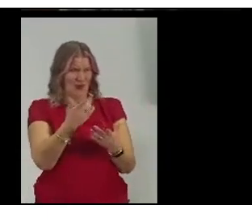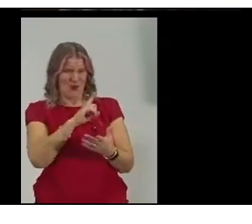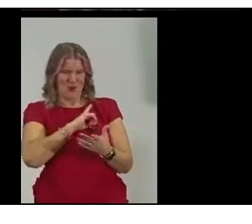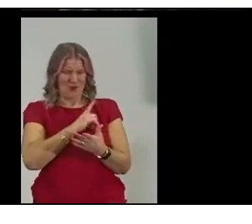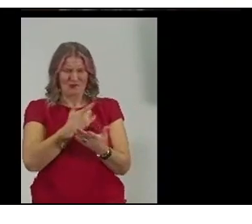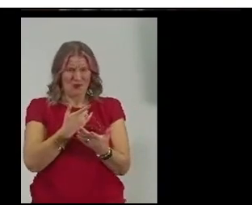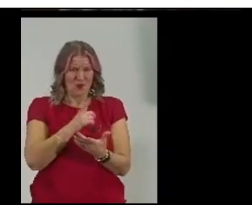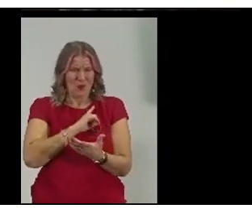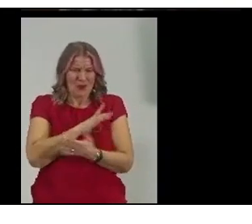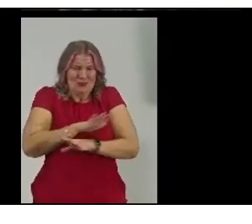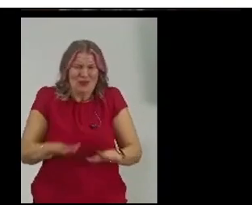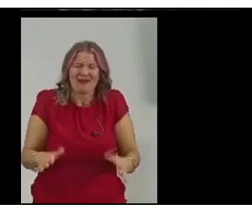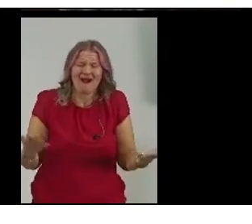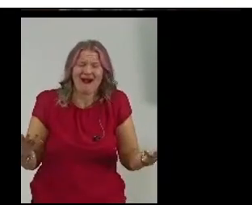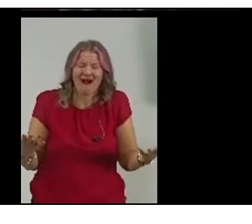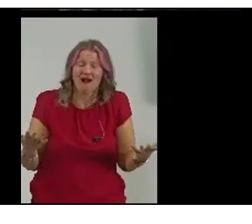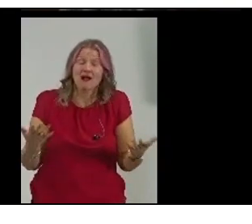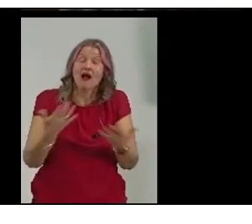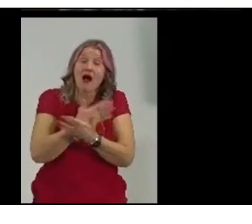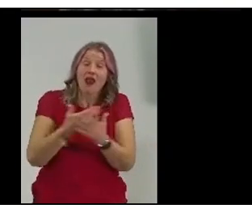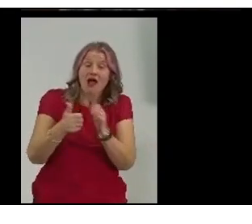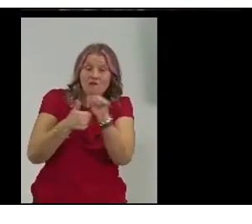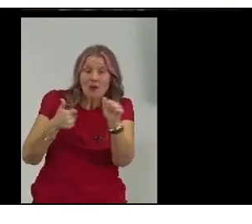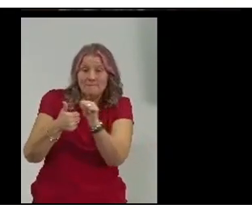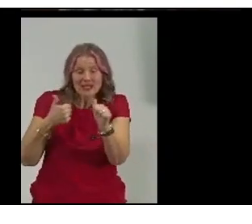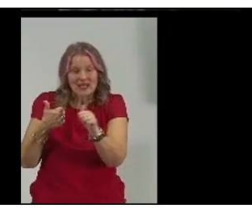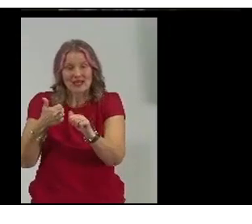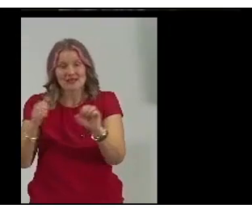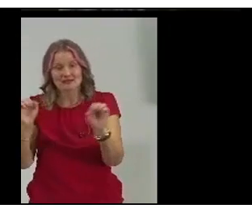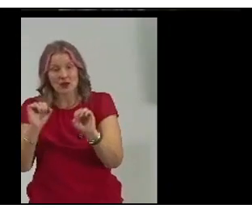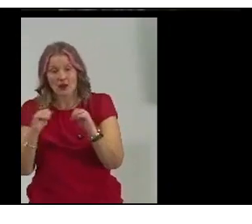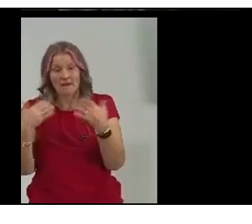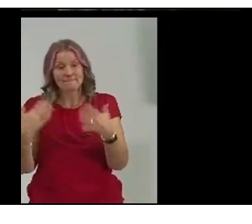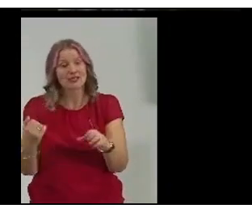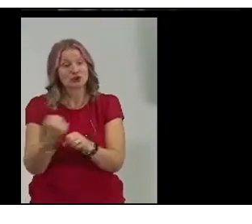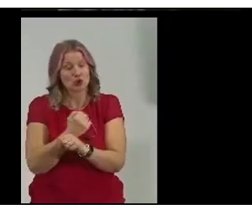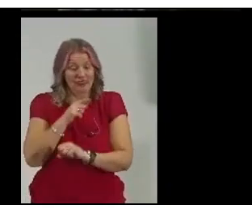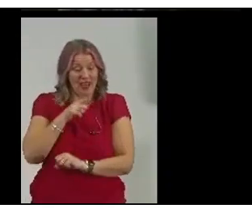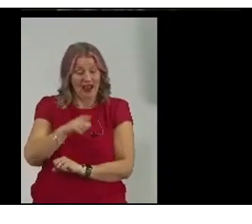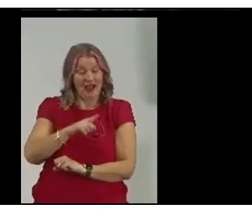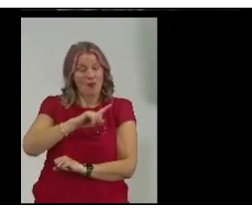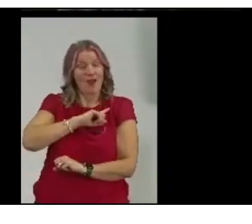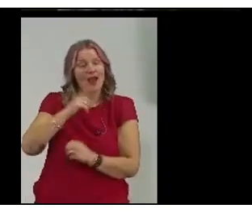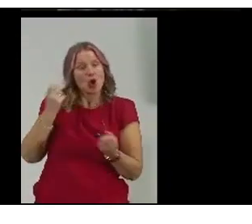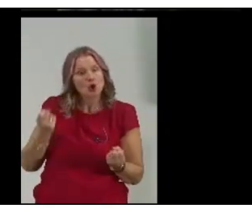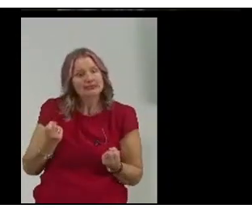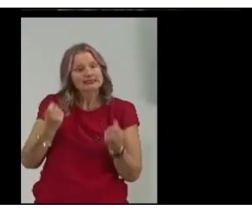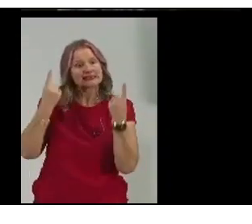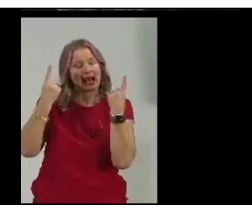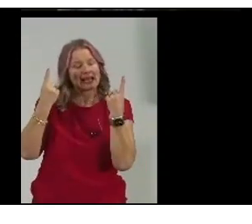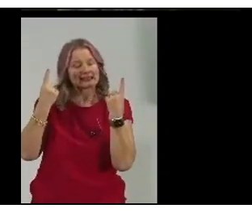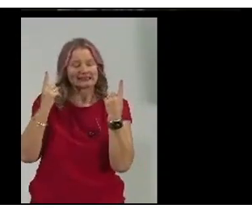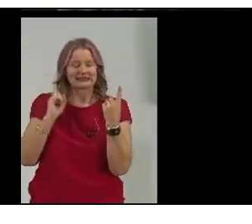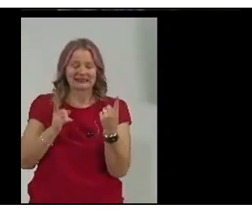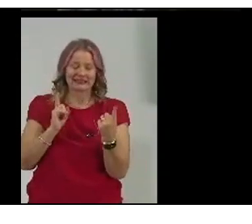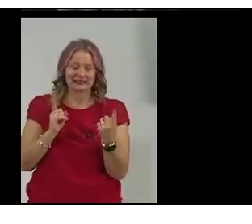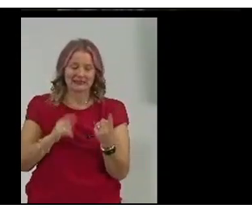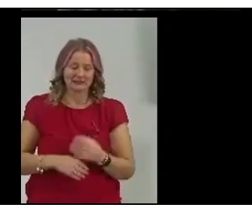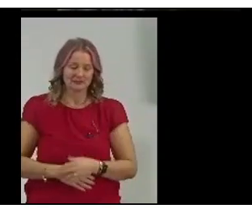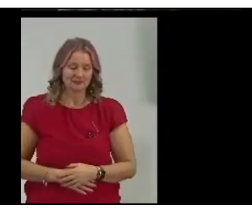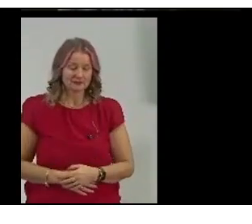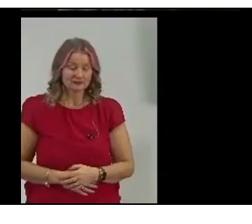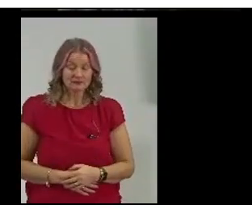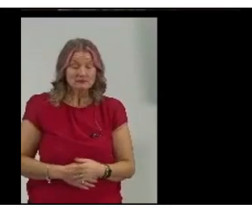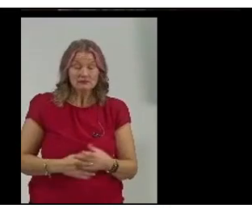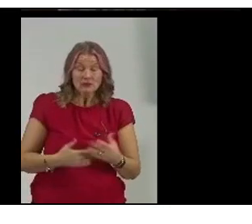And part of the reason why many companies haven't gone to that line is also about understanding. I think we simply